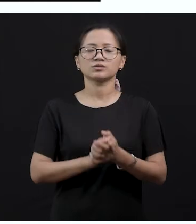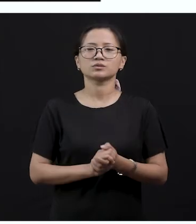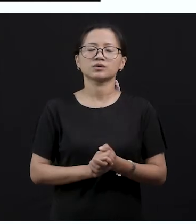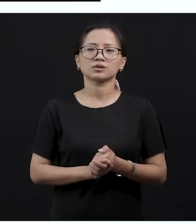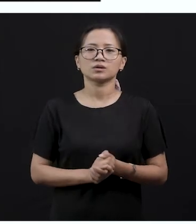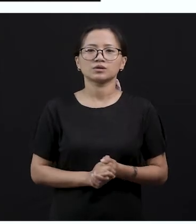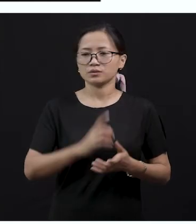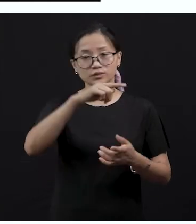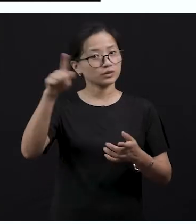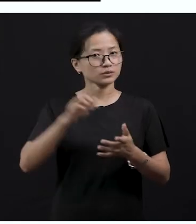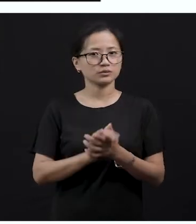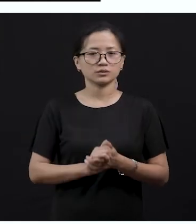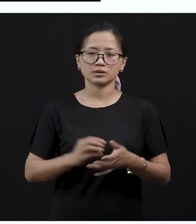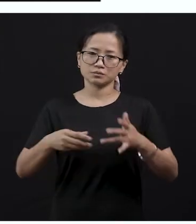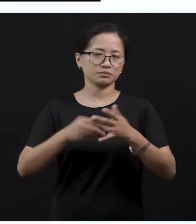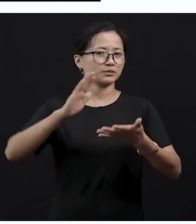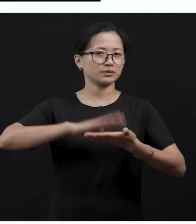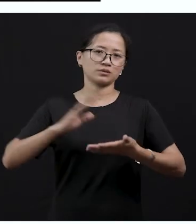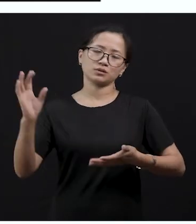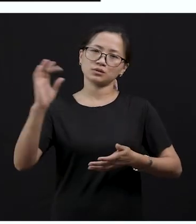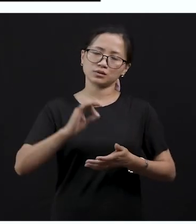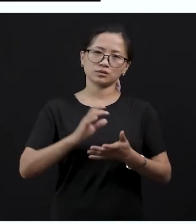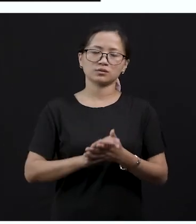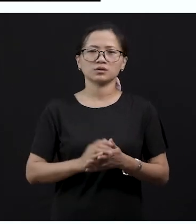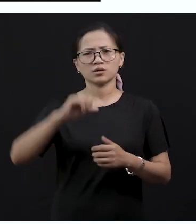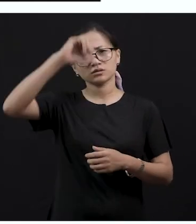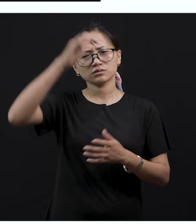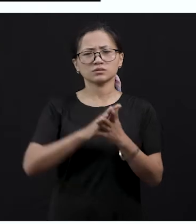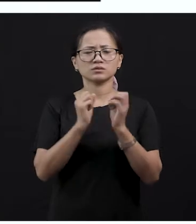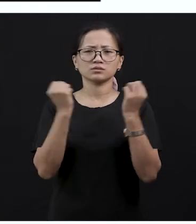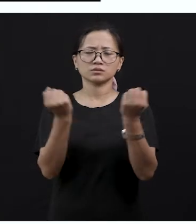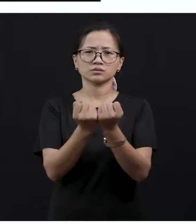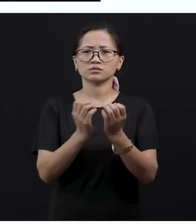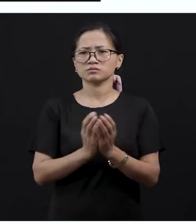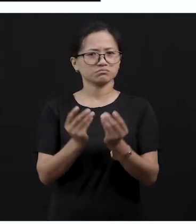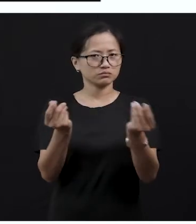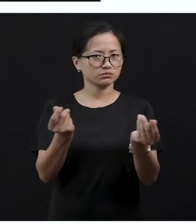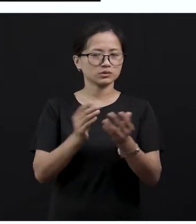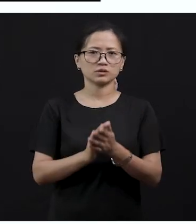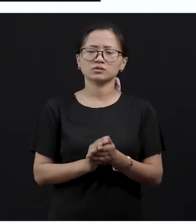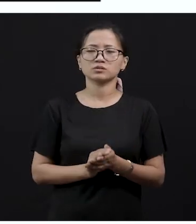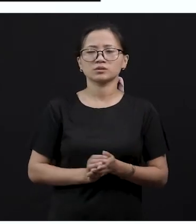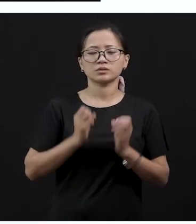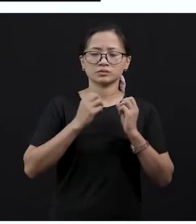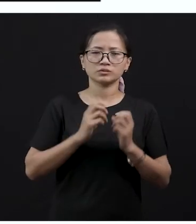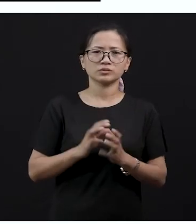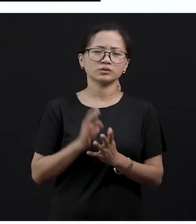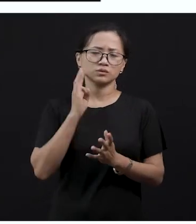rights to the widow. Or else, in the Indian society, women were not treated well, they could not